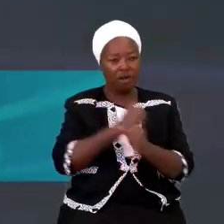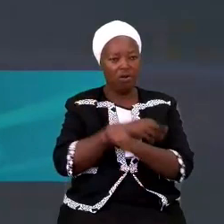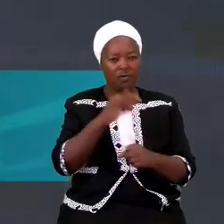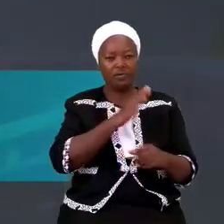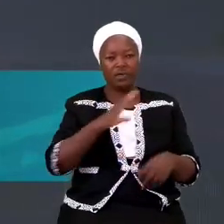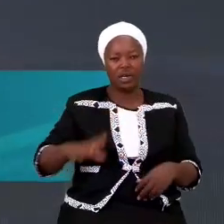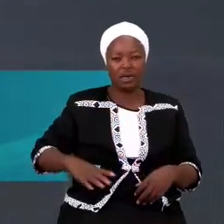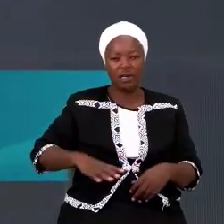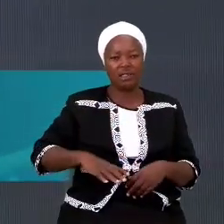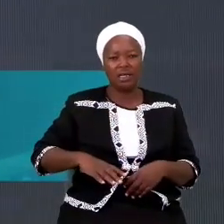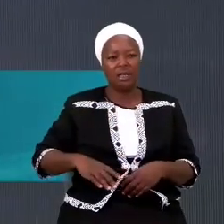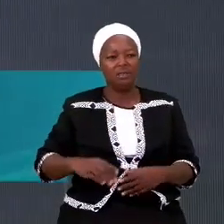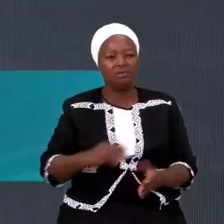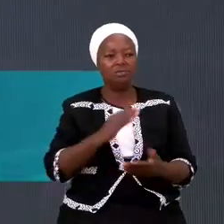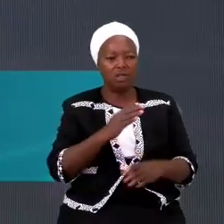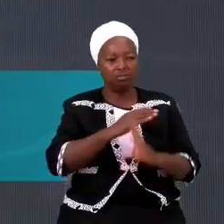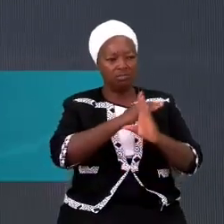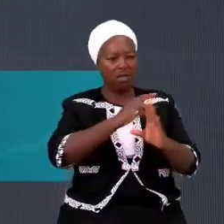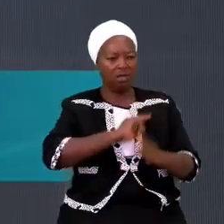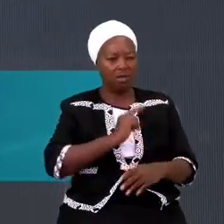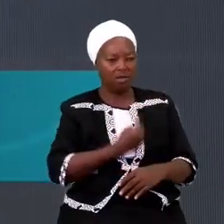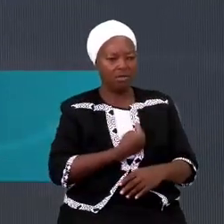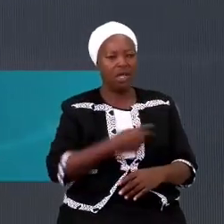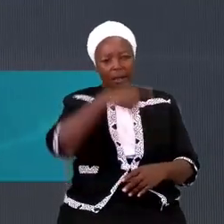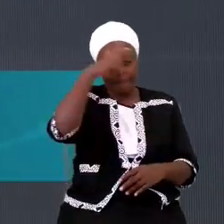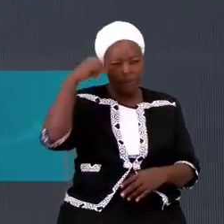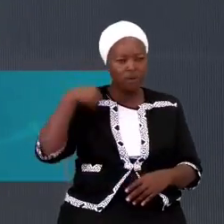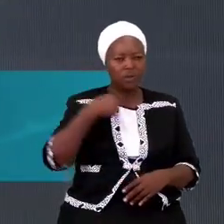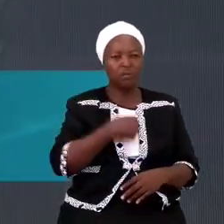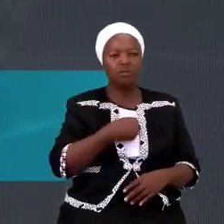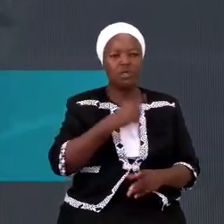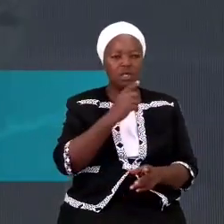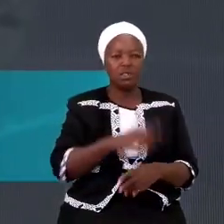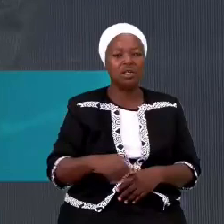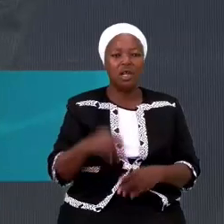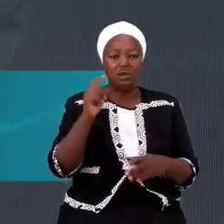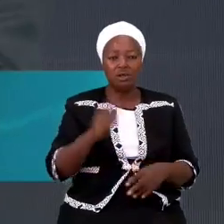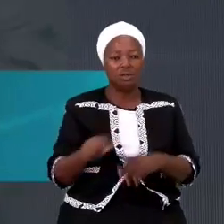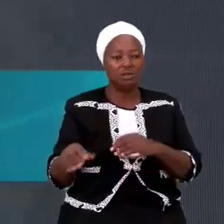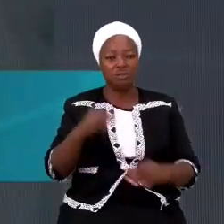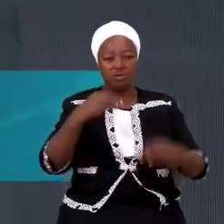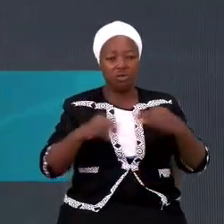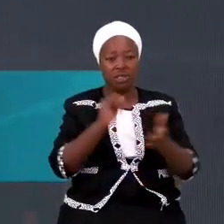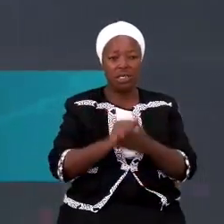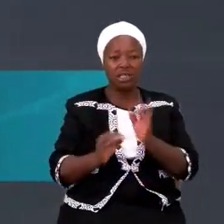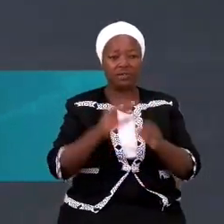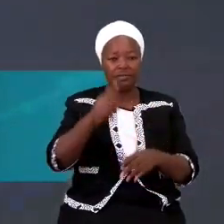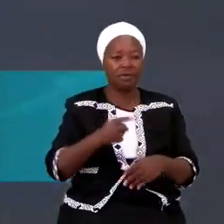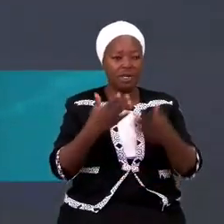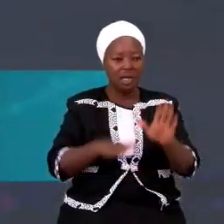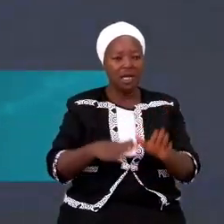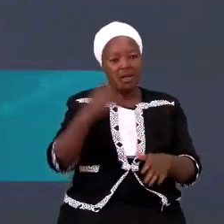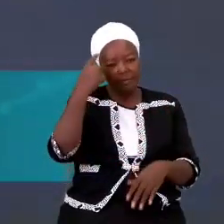one died for all, look at that, he died for all, because he loves all. He does not